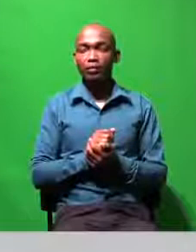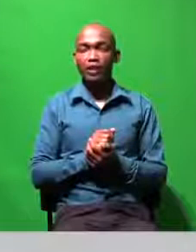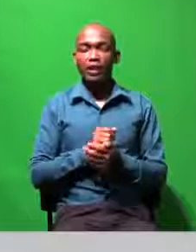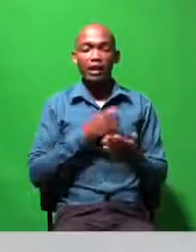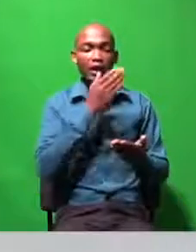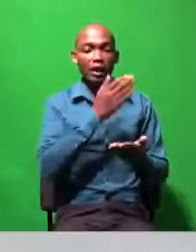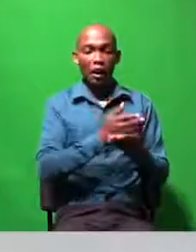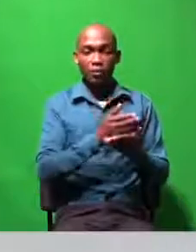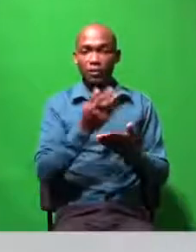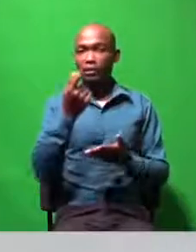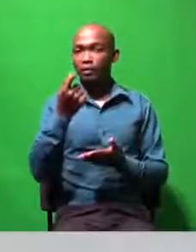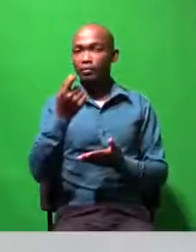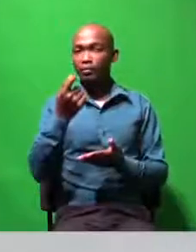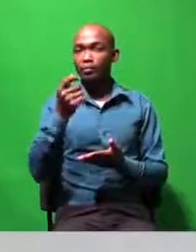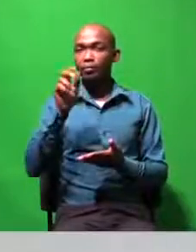turn